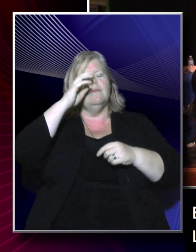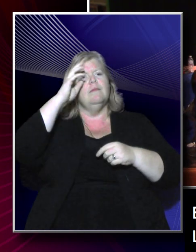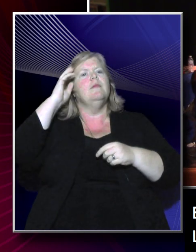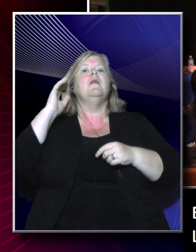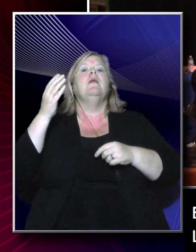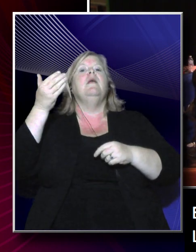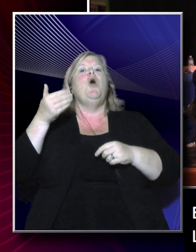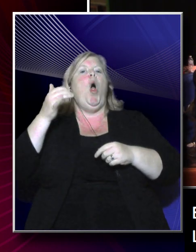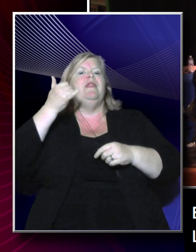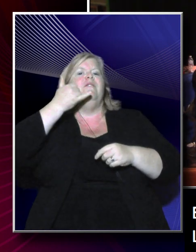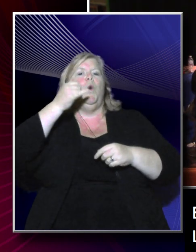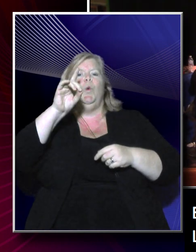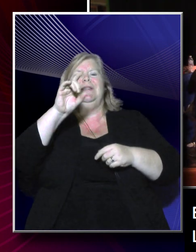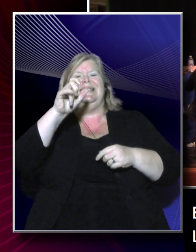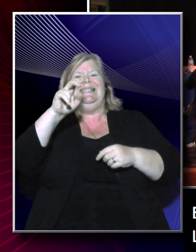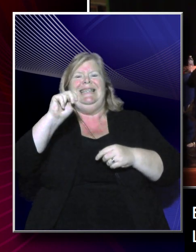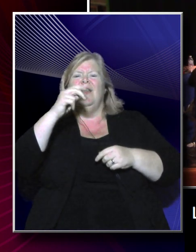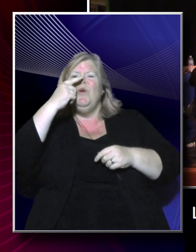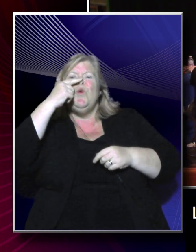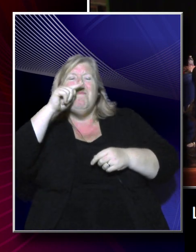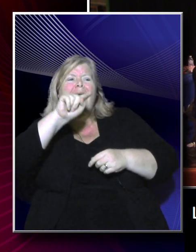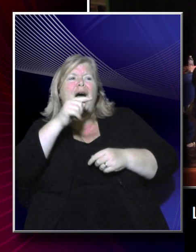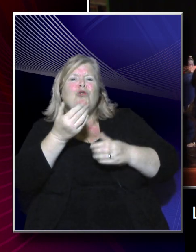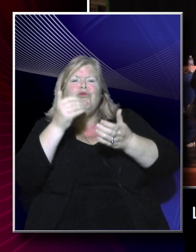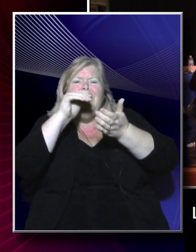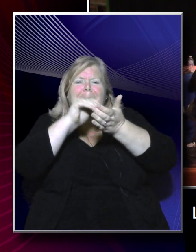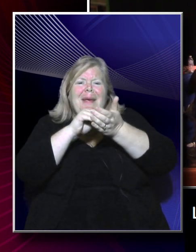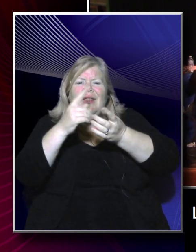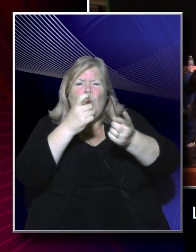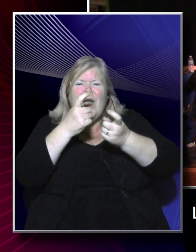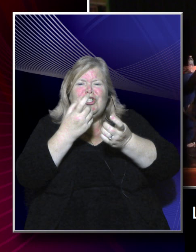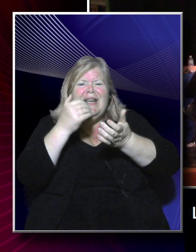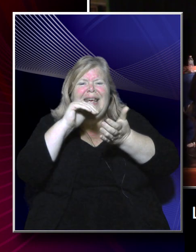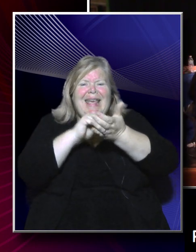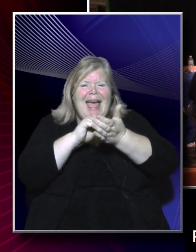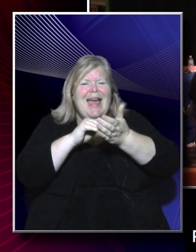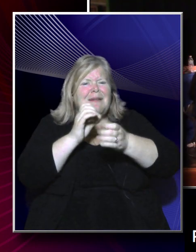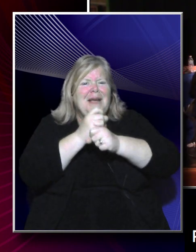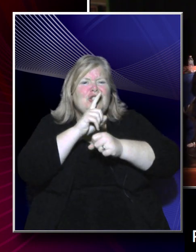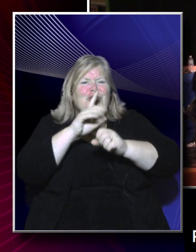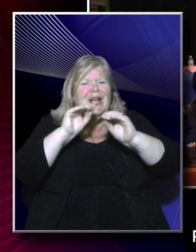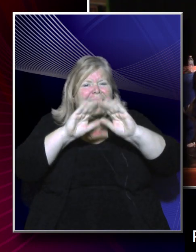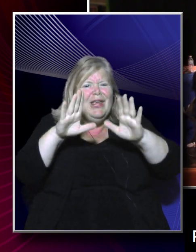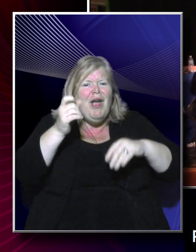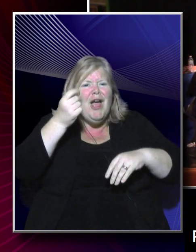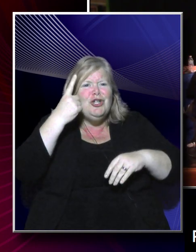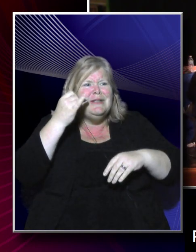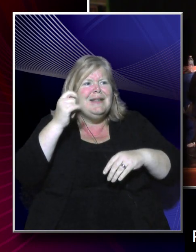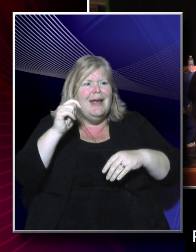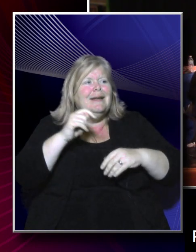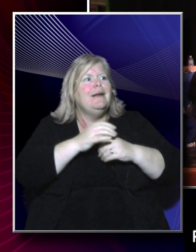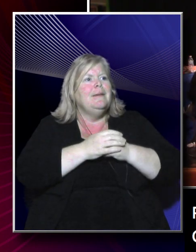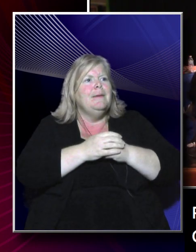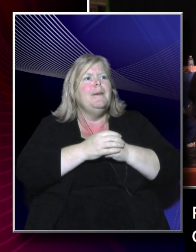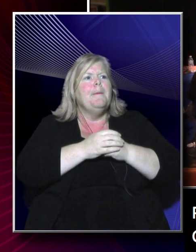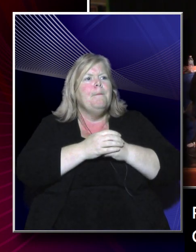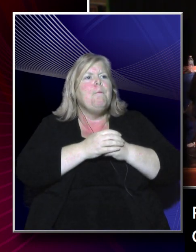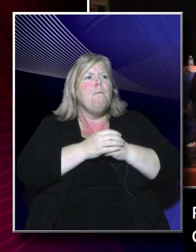This is Dean. Could I get the question repeated because it broke up? I think I know the gist of it, but I just want to make sure I answer it, all of it,